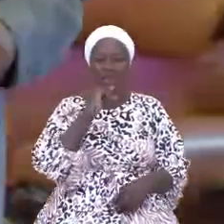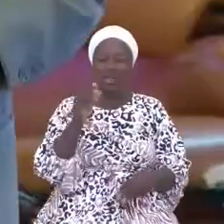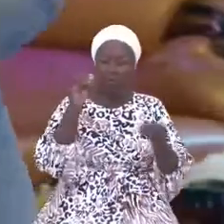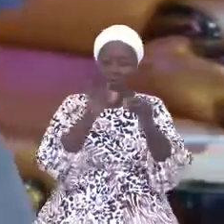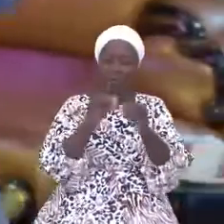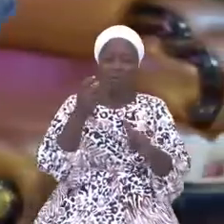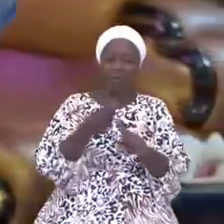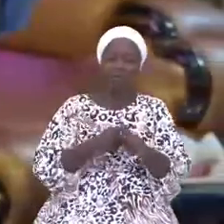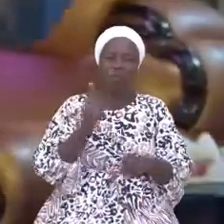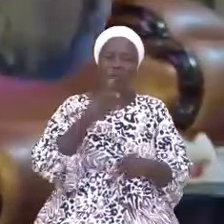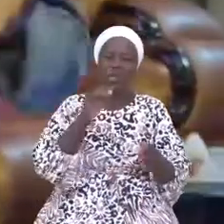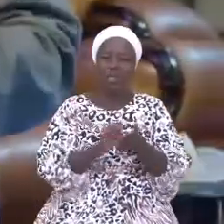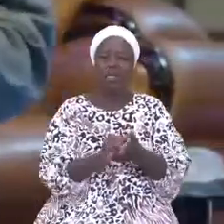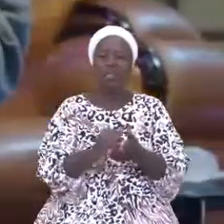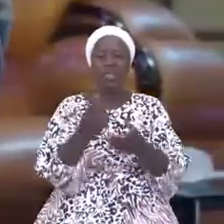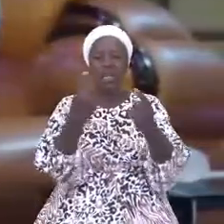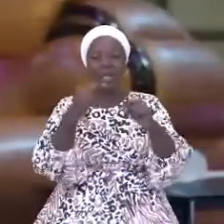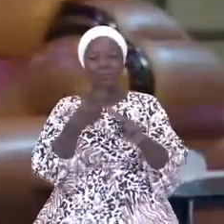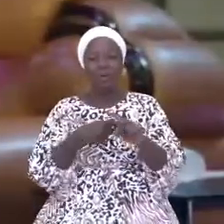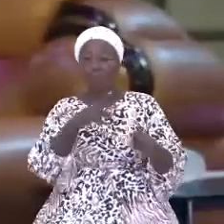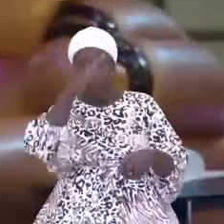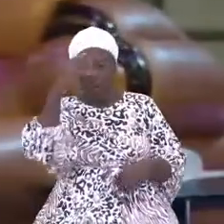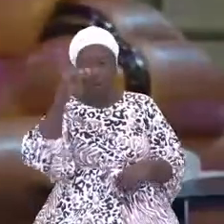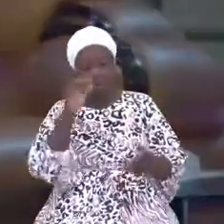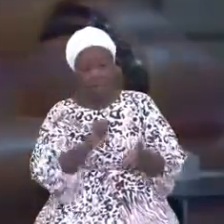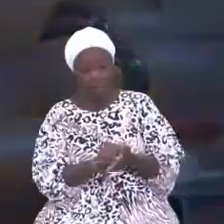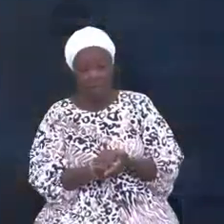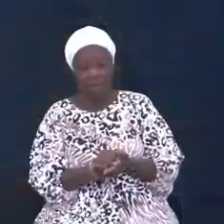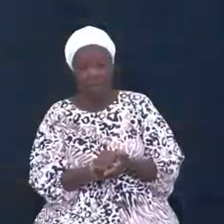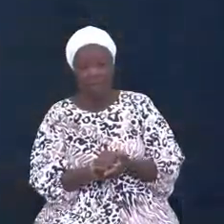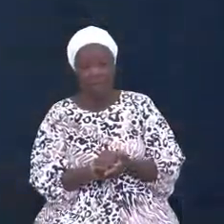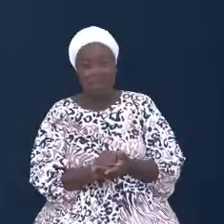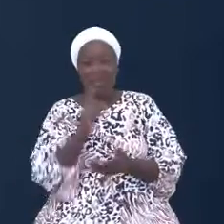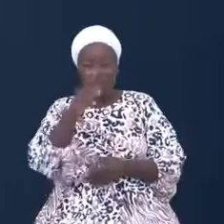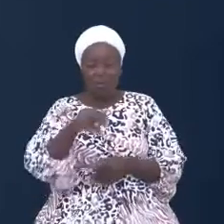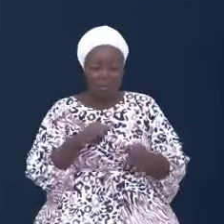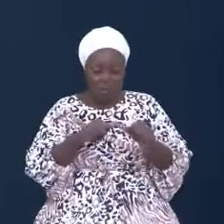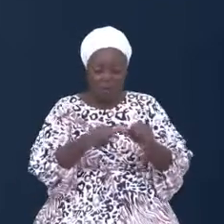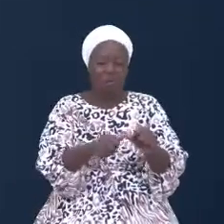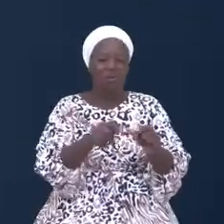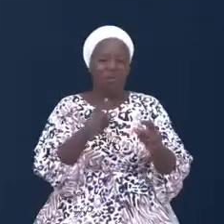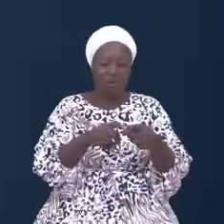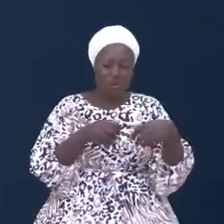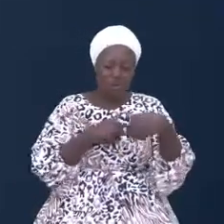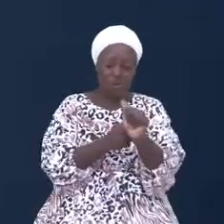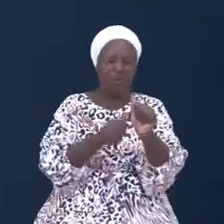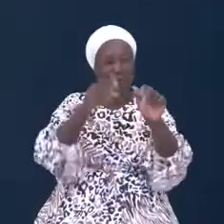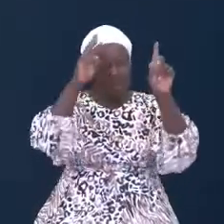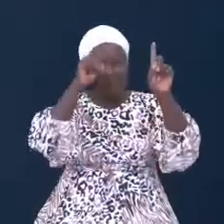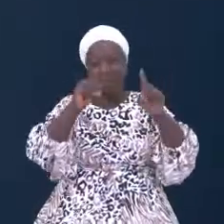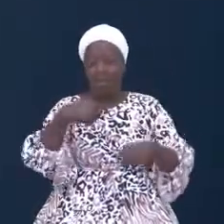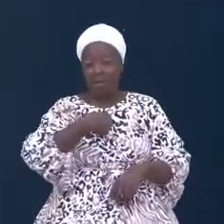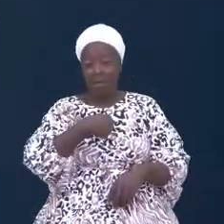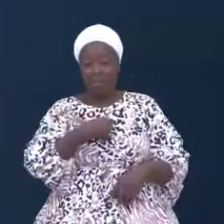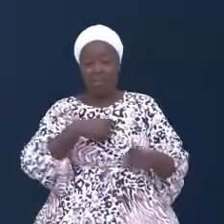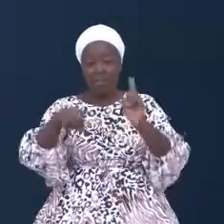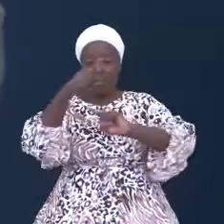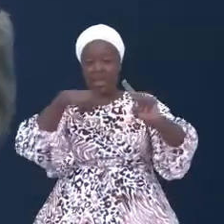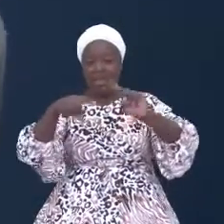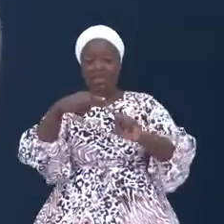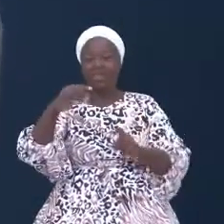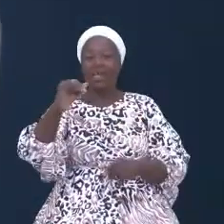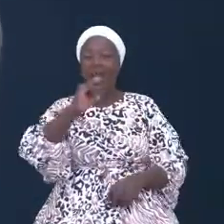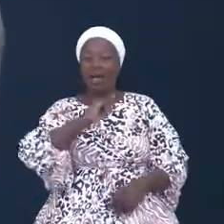that came from. Because of that, you keep on following him. I will follow Jesus.